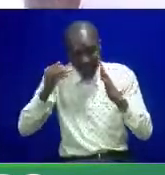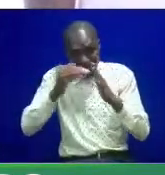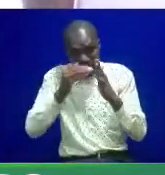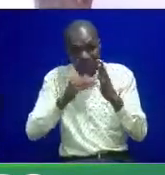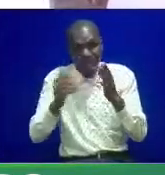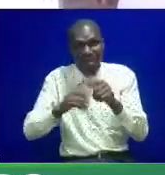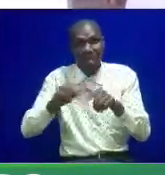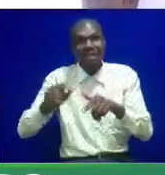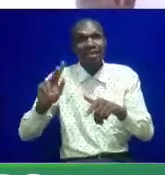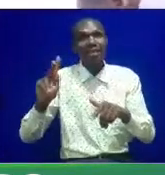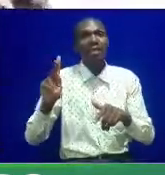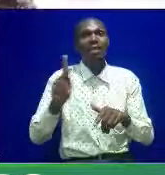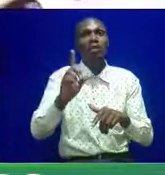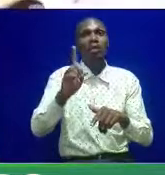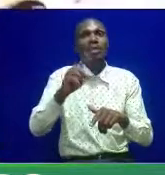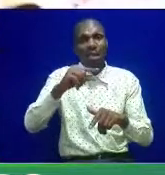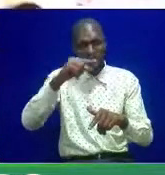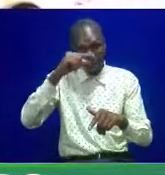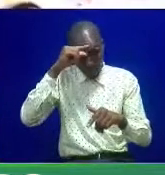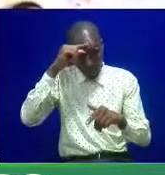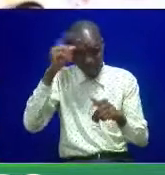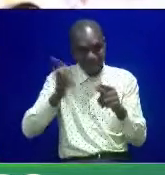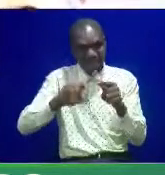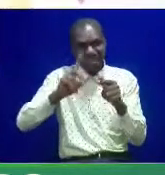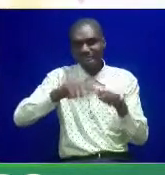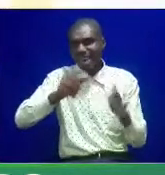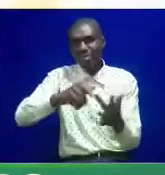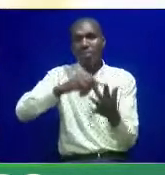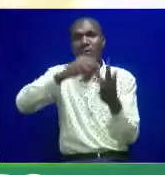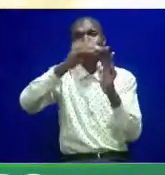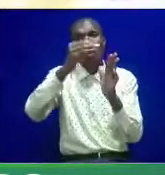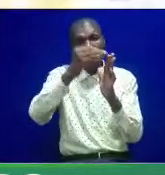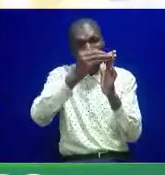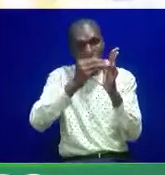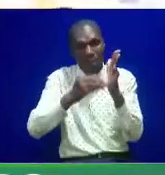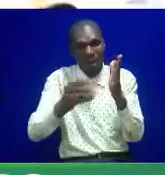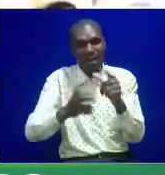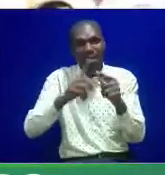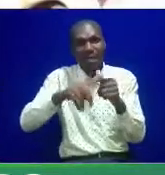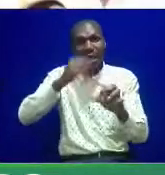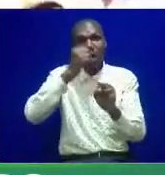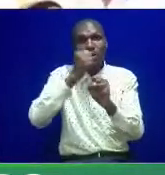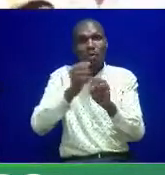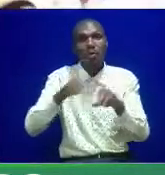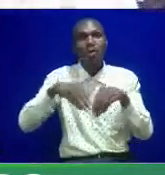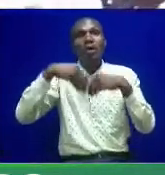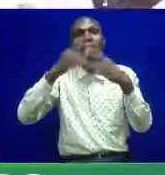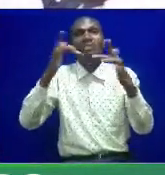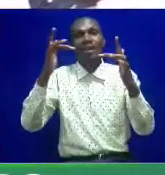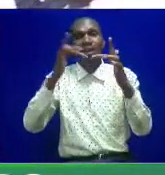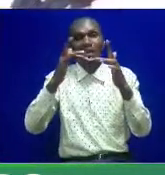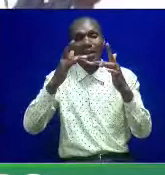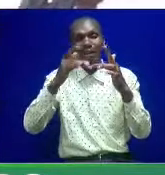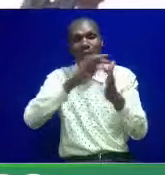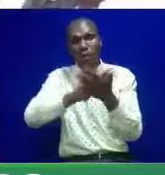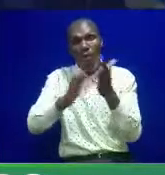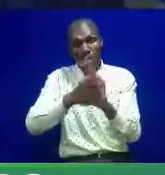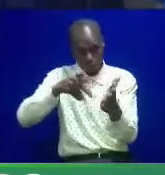ya Kenya kwanza nibwa tomorobeli obene kwene kinga yanyari ko bagukirania omorobeli bo kwena na internet bo sa ime account ya